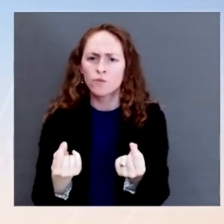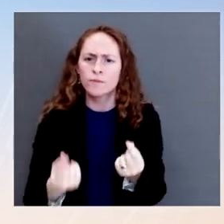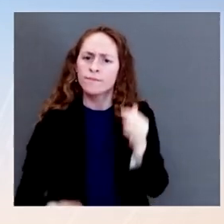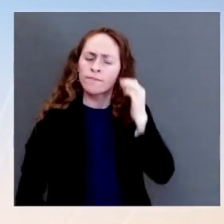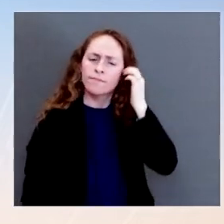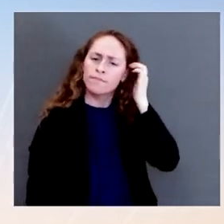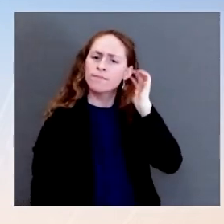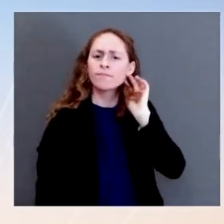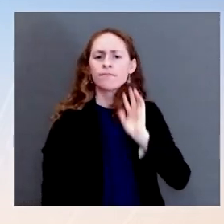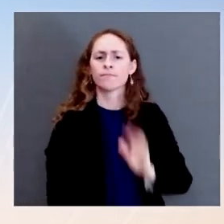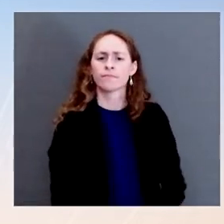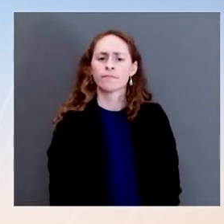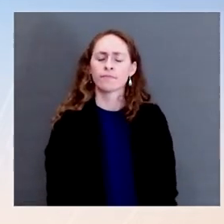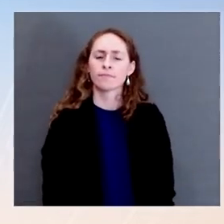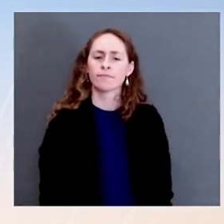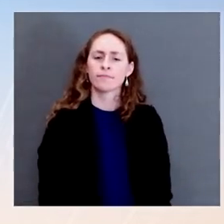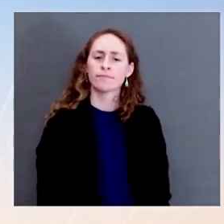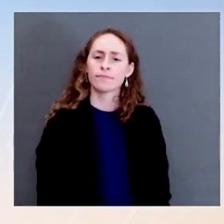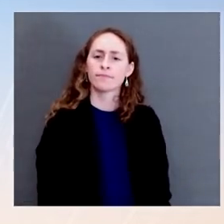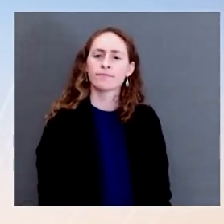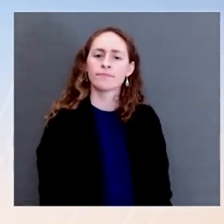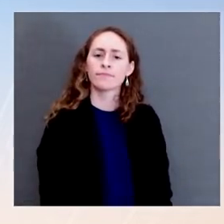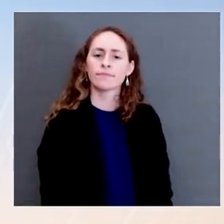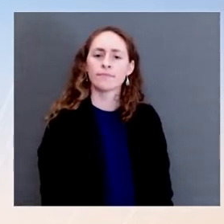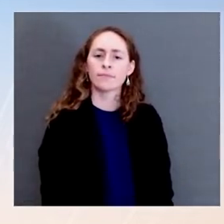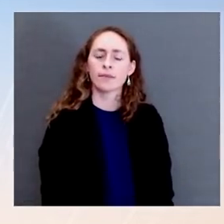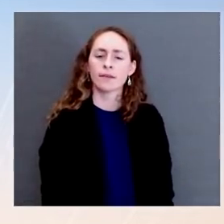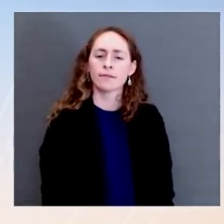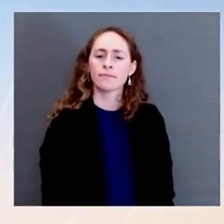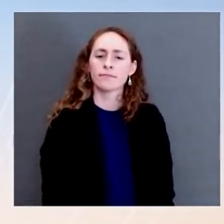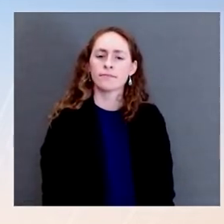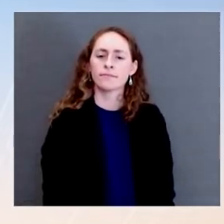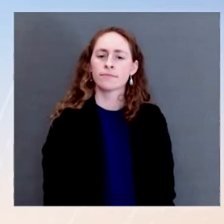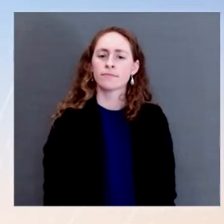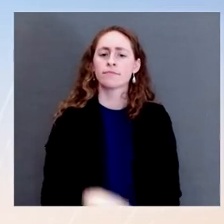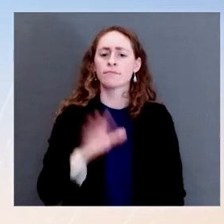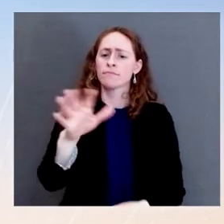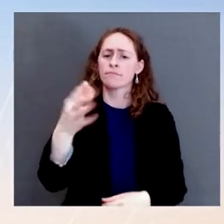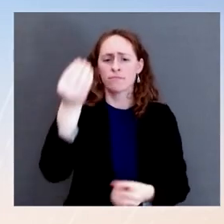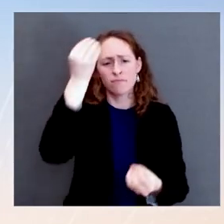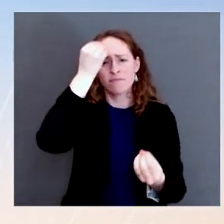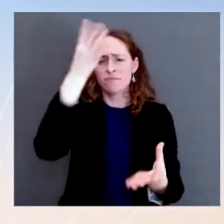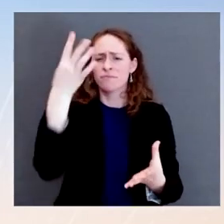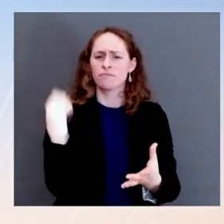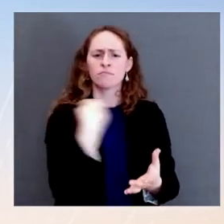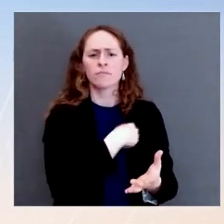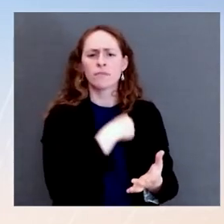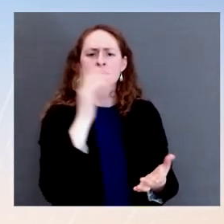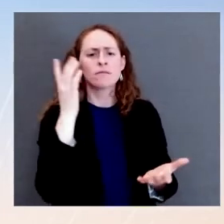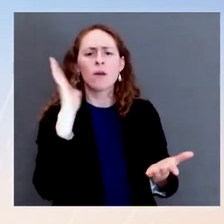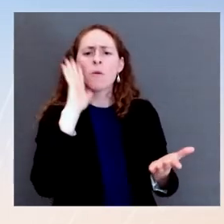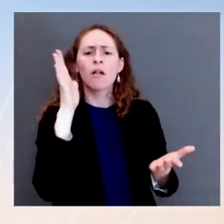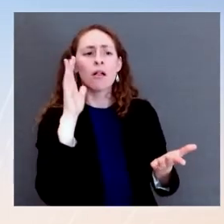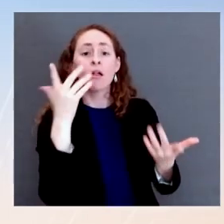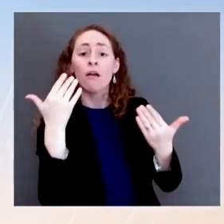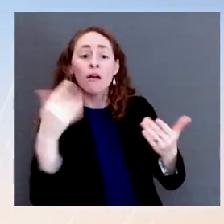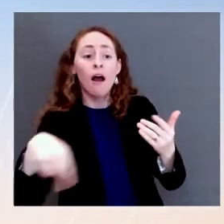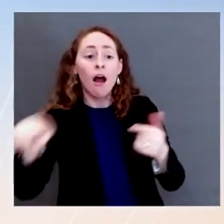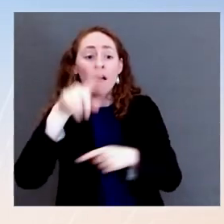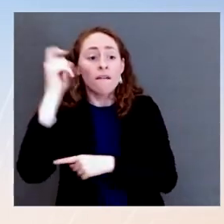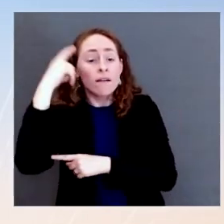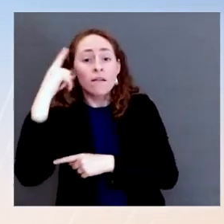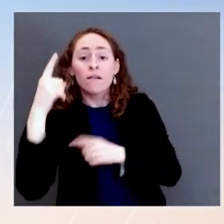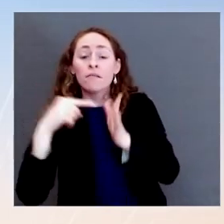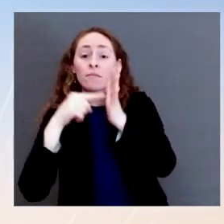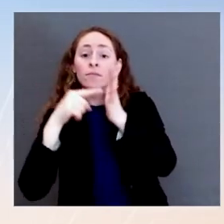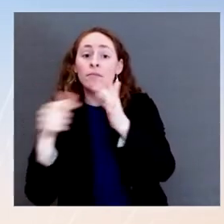Olympics and Paralympic Games, given the PRC's ongoing genocide and crimes against humanity in Xinjiang